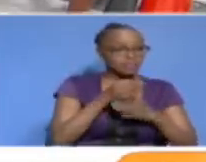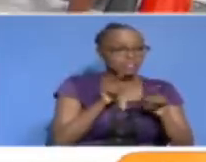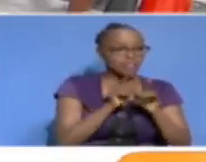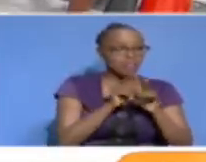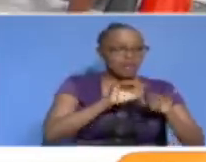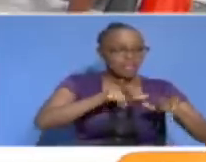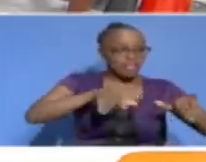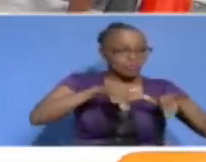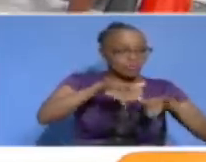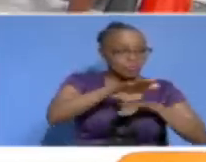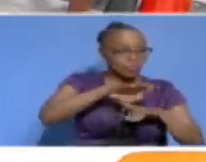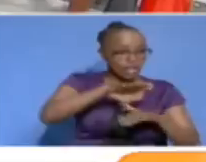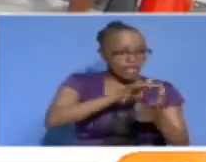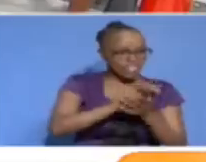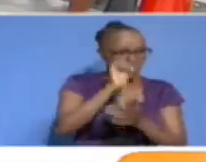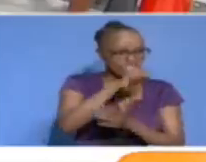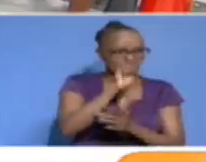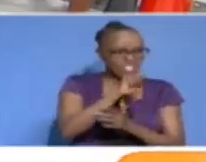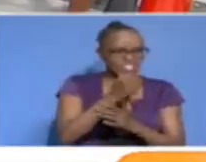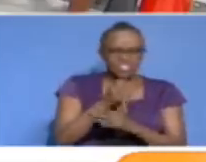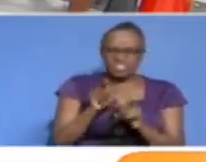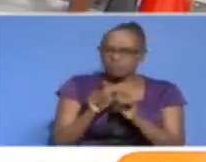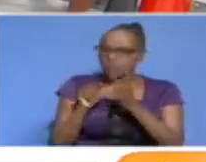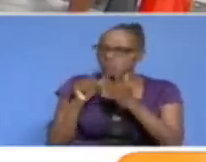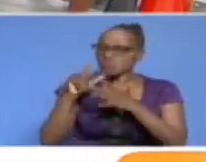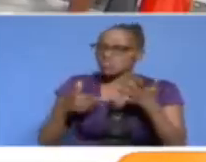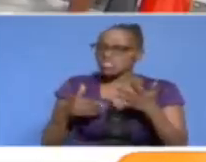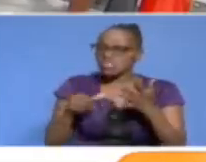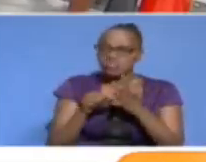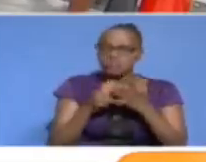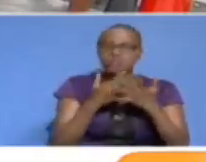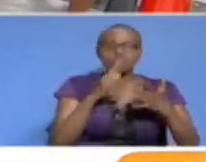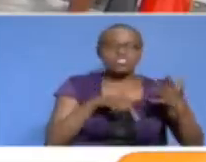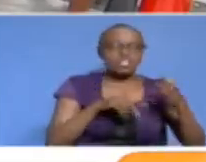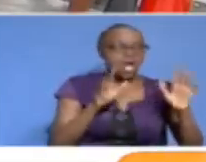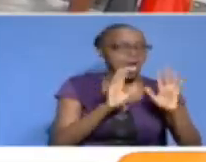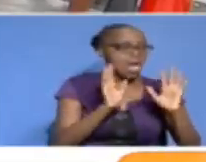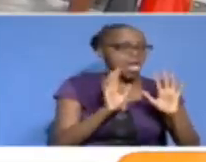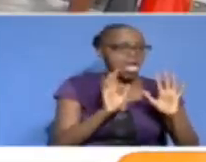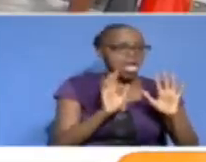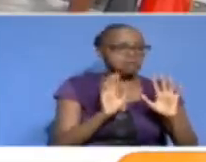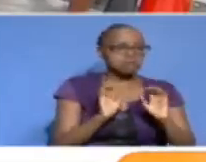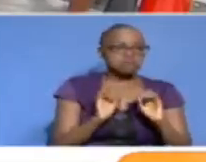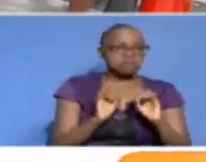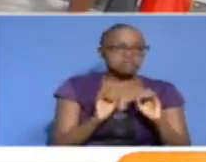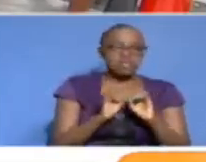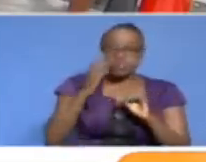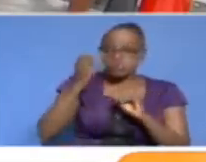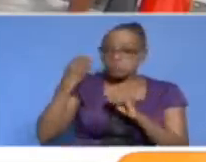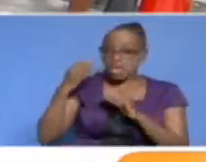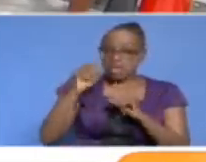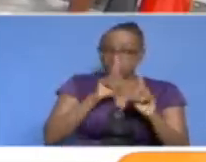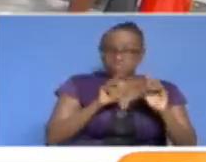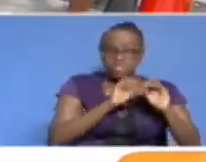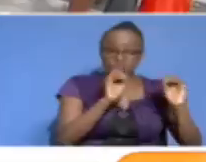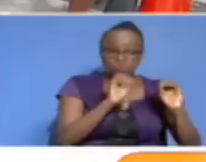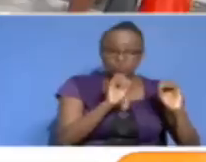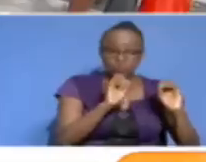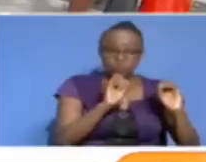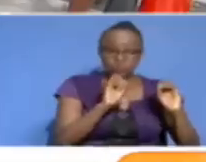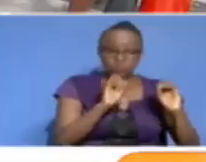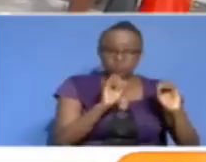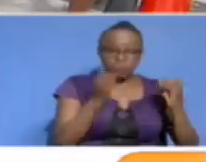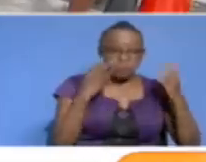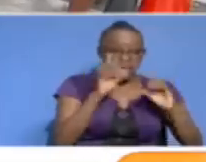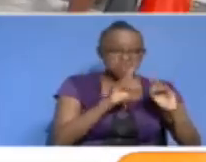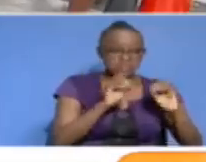swimming pool. Yes. Right? What is wrong with that? Nothing. Nothing. Nothing. Do you don't know how to dance?